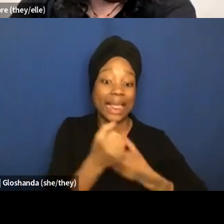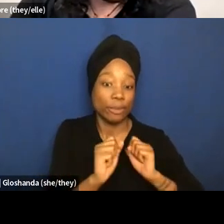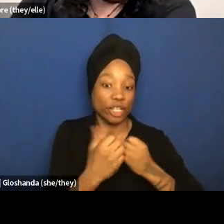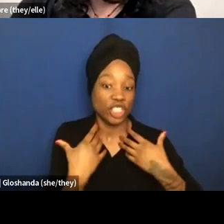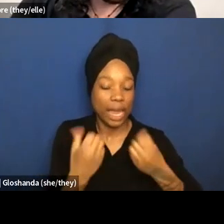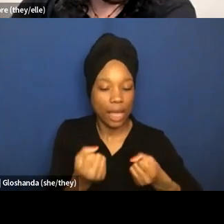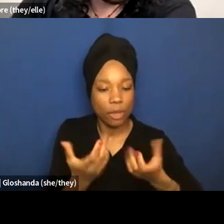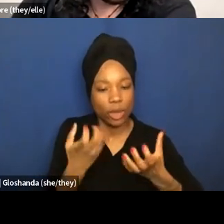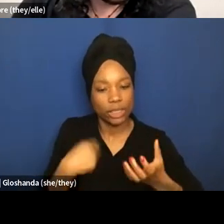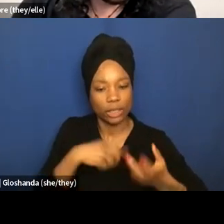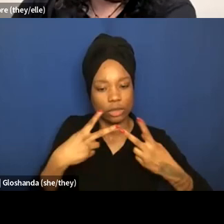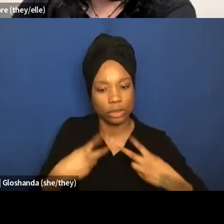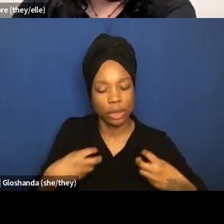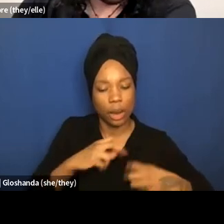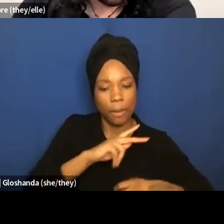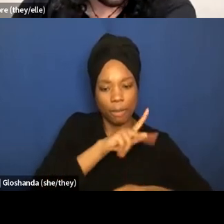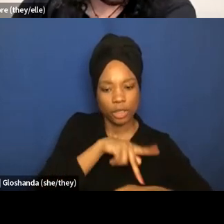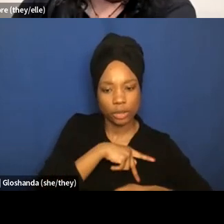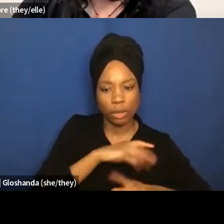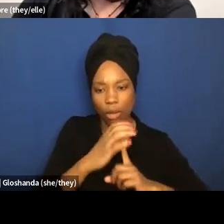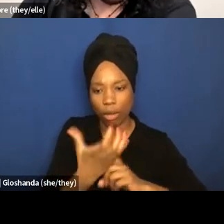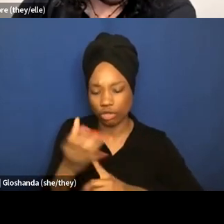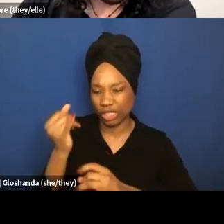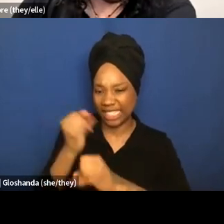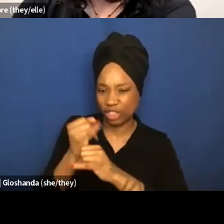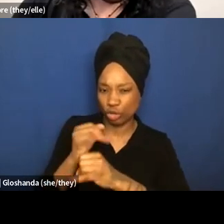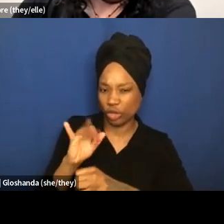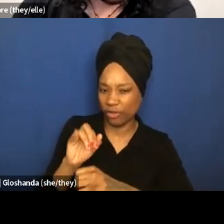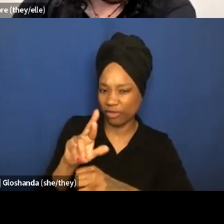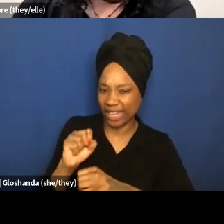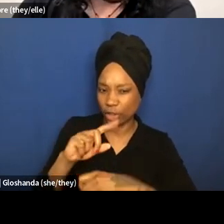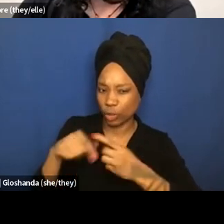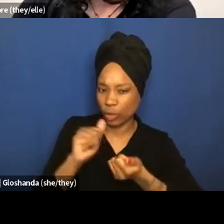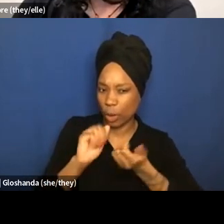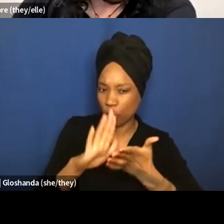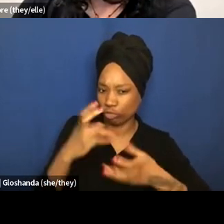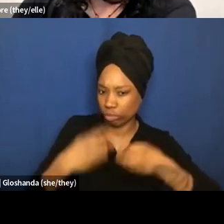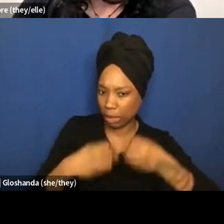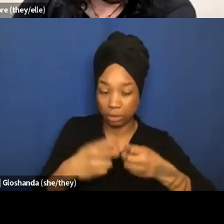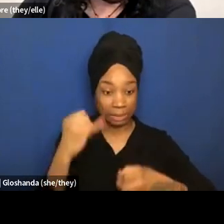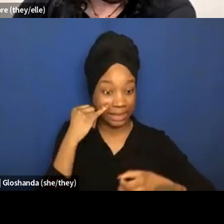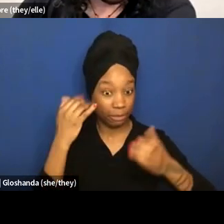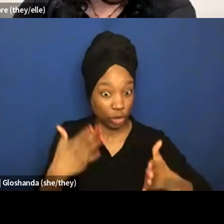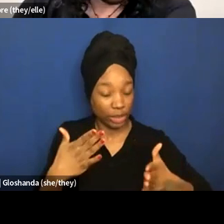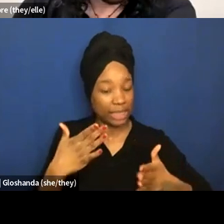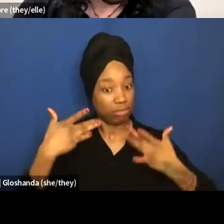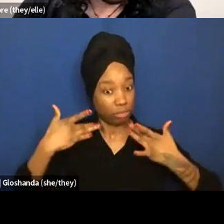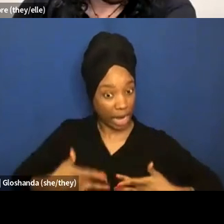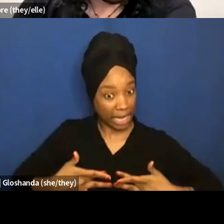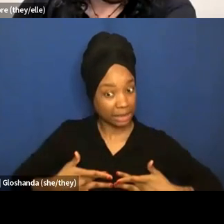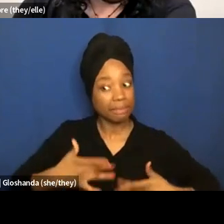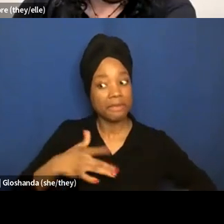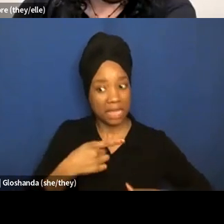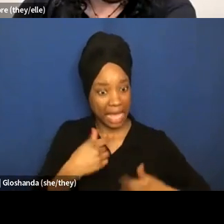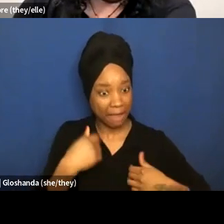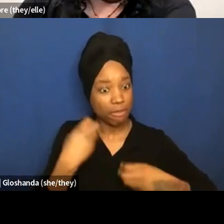and institutional factors when we're trying to look at what a problem is. So if someone's depressed and they see that that's their problem, cool. Let's talk